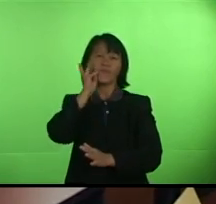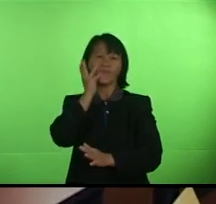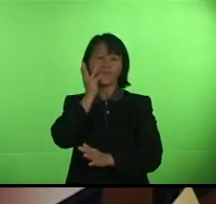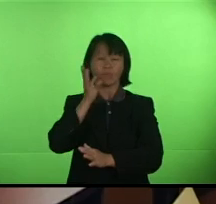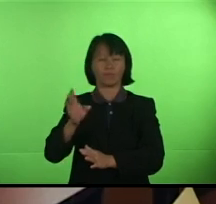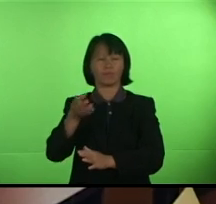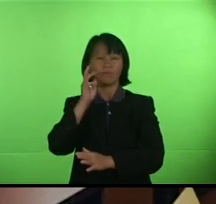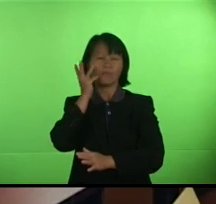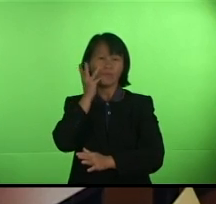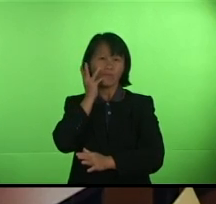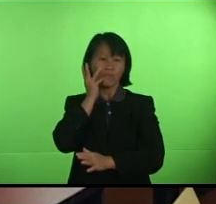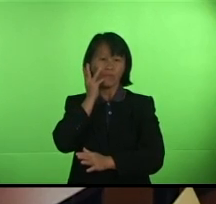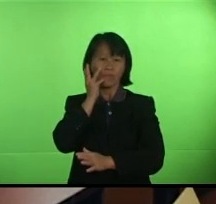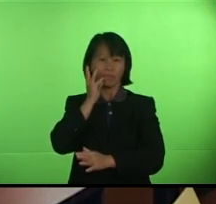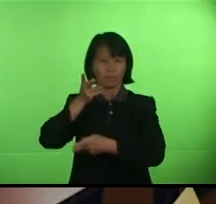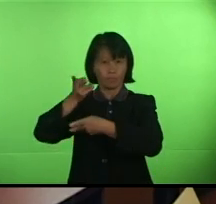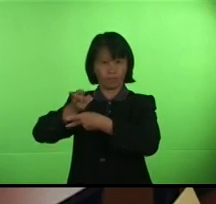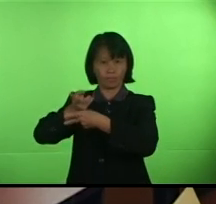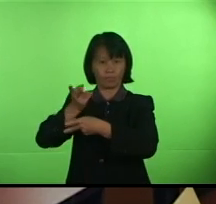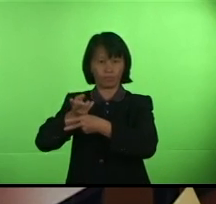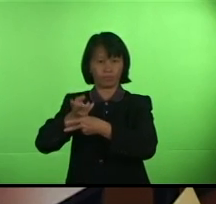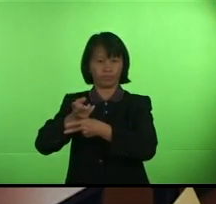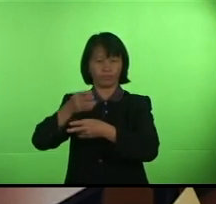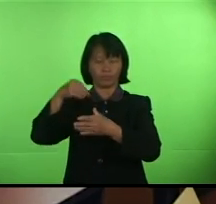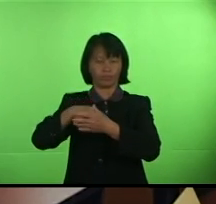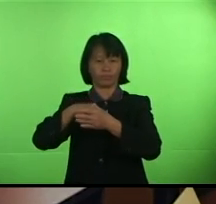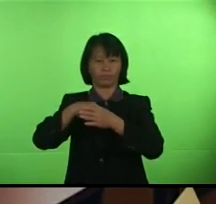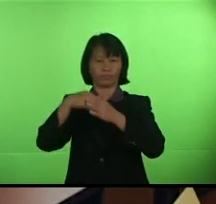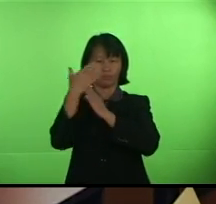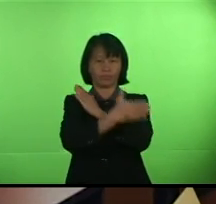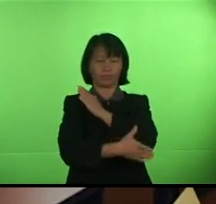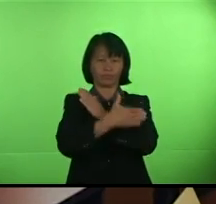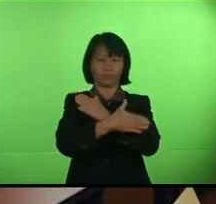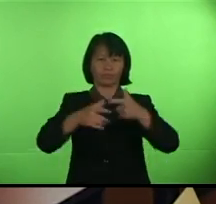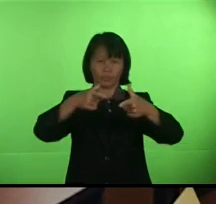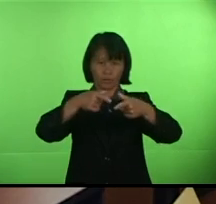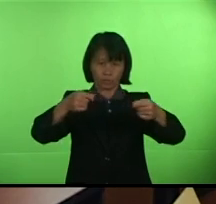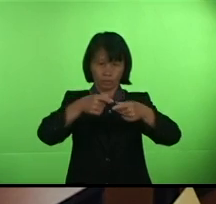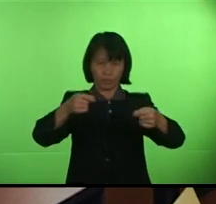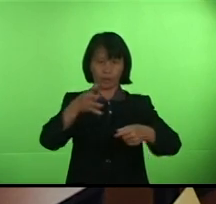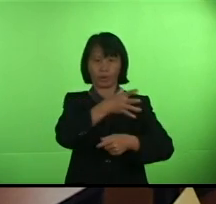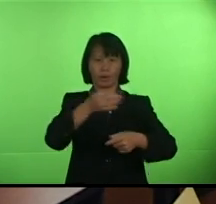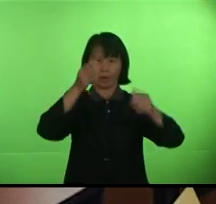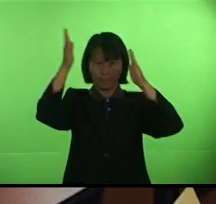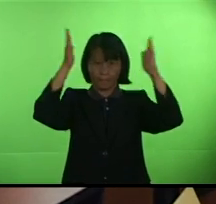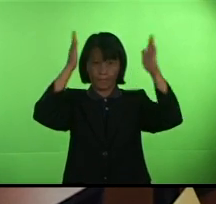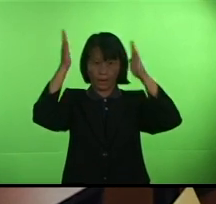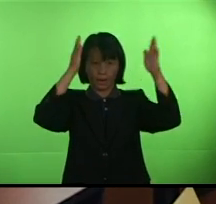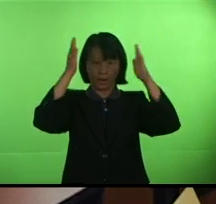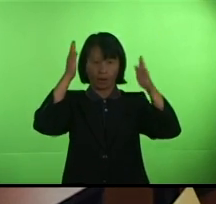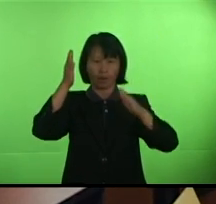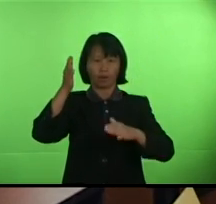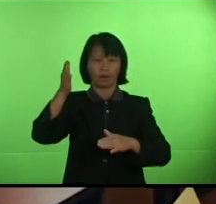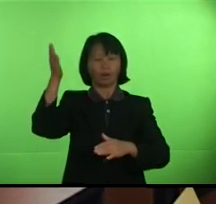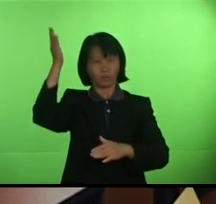stalk. Yeah? In countries like Japan and Malaysia, yeah, this denotes fruitfulness